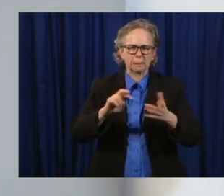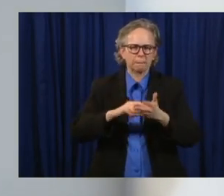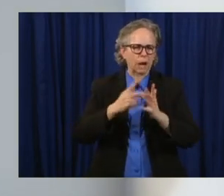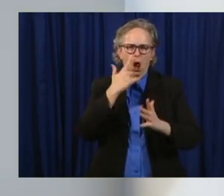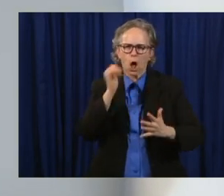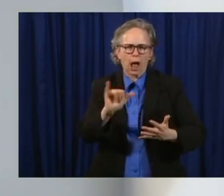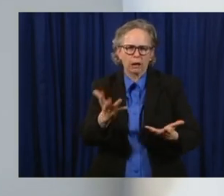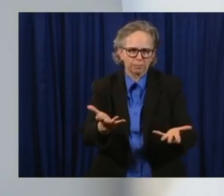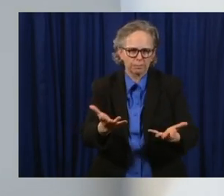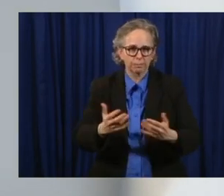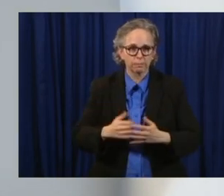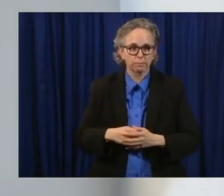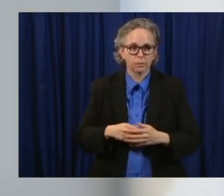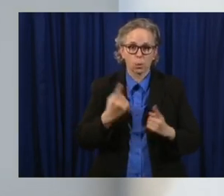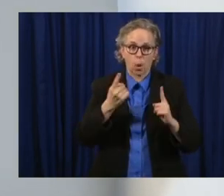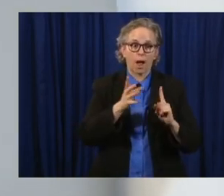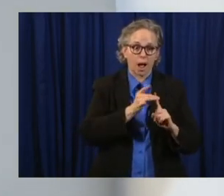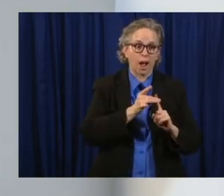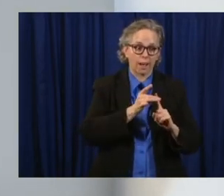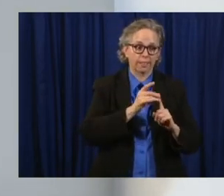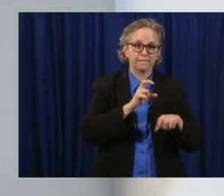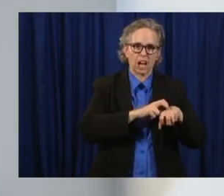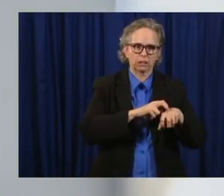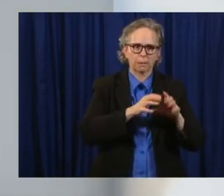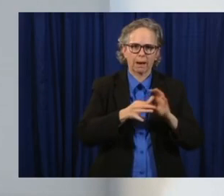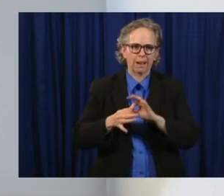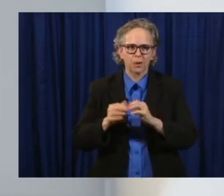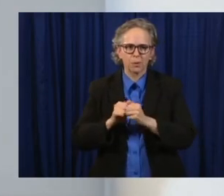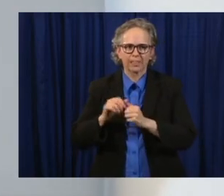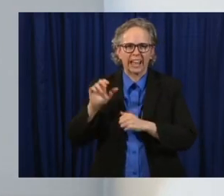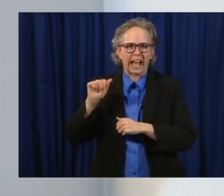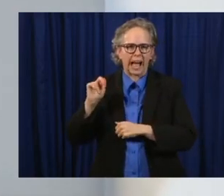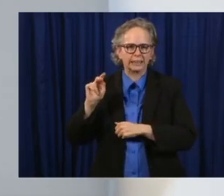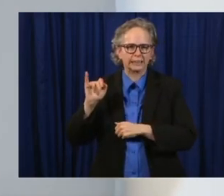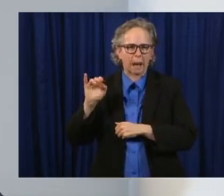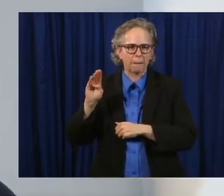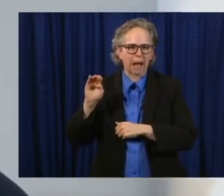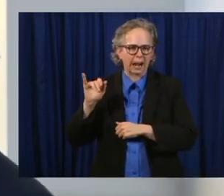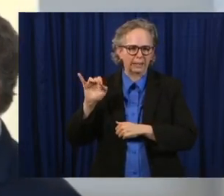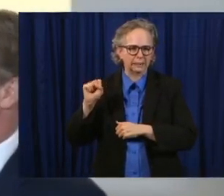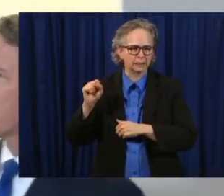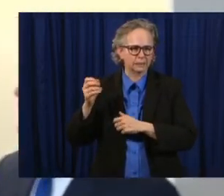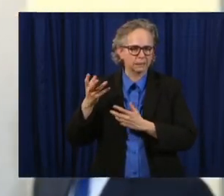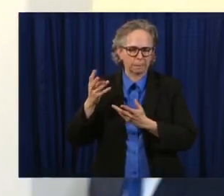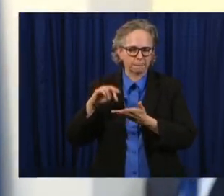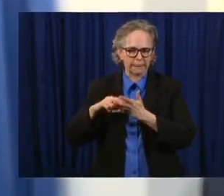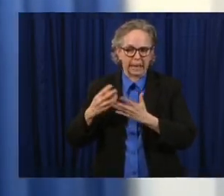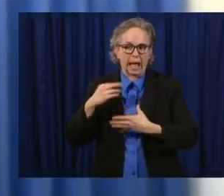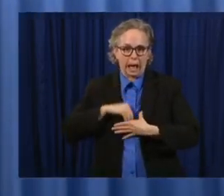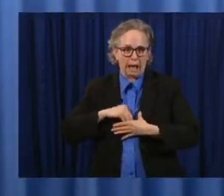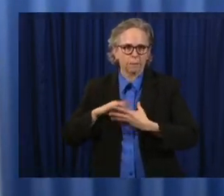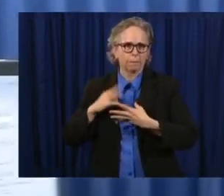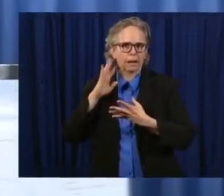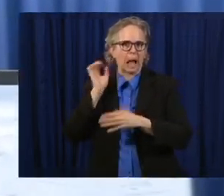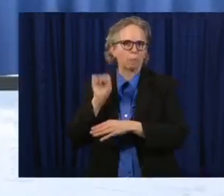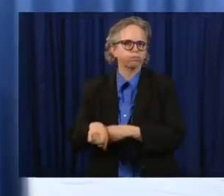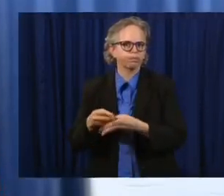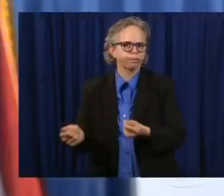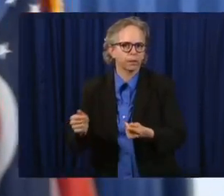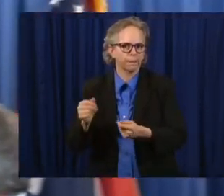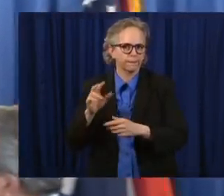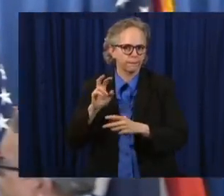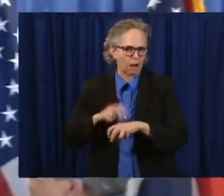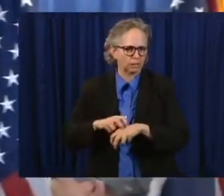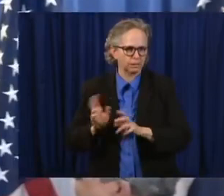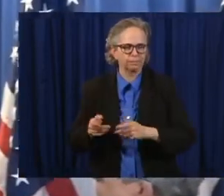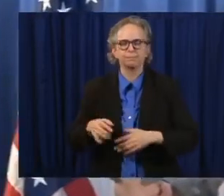coronavirus, and then the other to do the serological or antibody testing. You may want to just explain the difference and where we are with that. Yeah, so almost